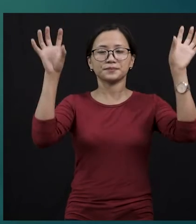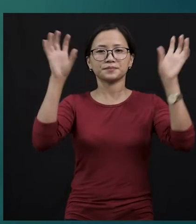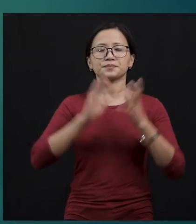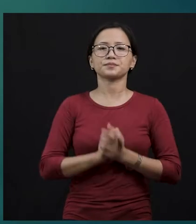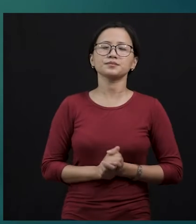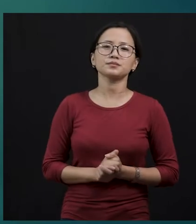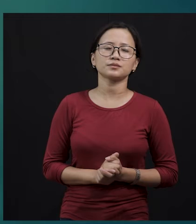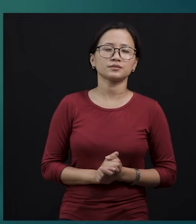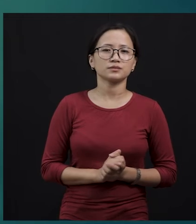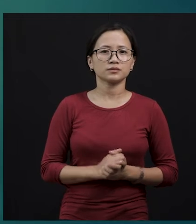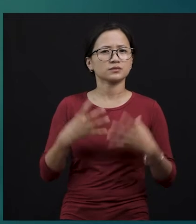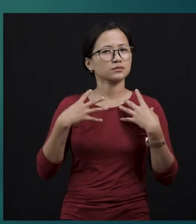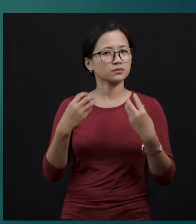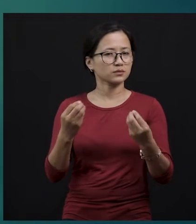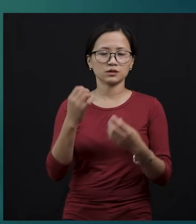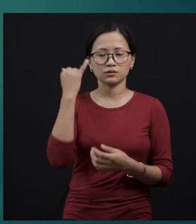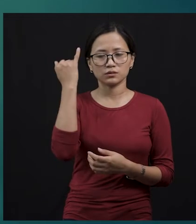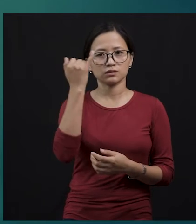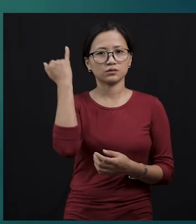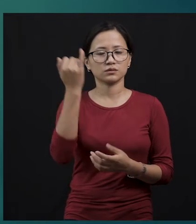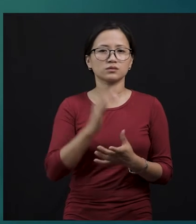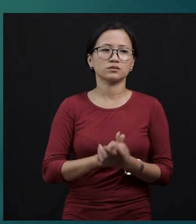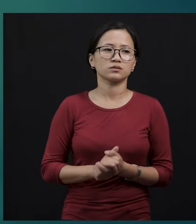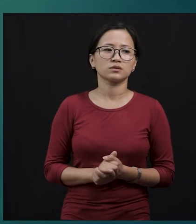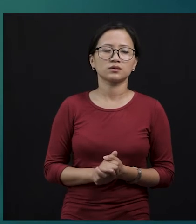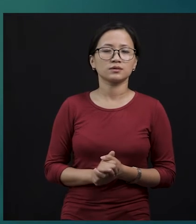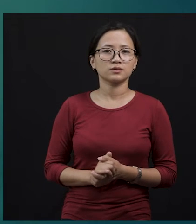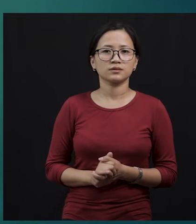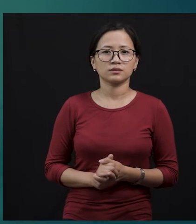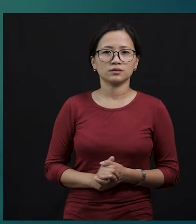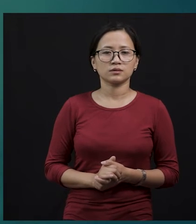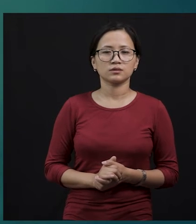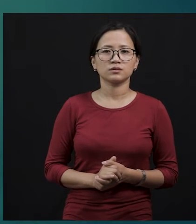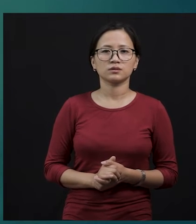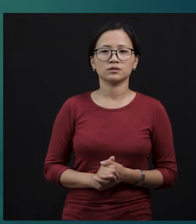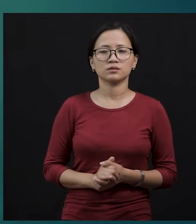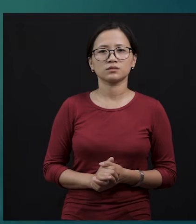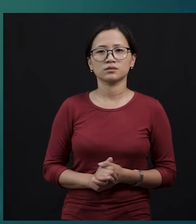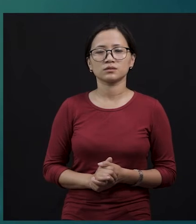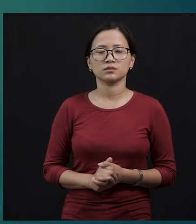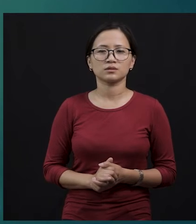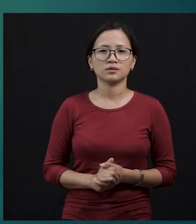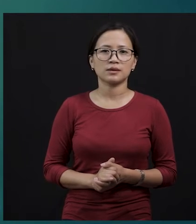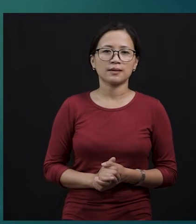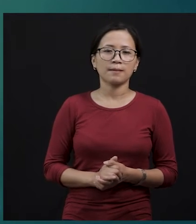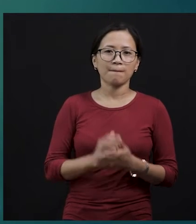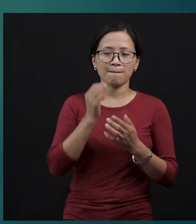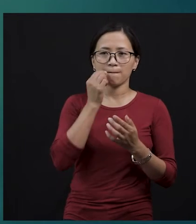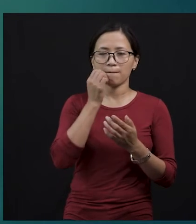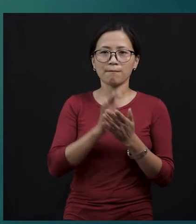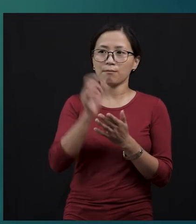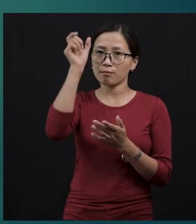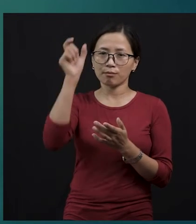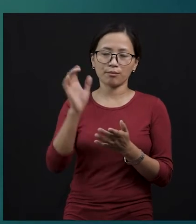It used to be like this. So I want you to imagine sitting in one of these clouds. It would be nice. And then the poet makes a